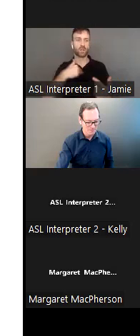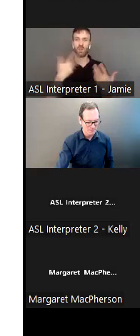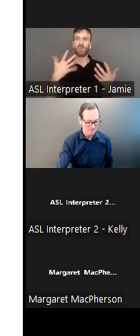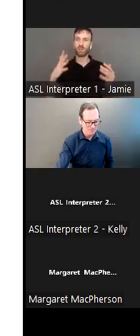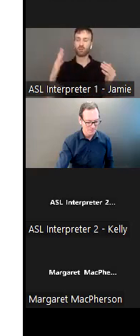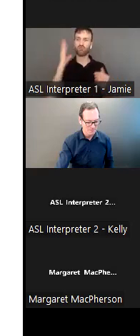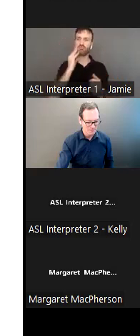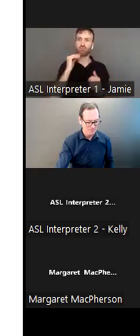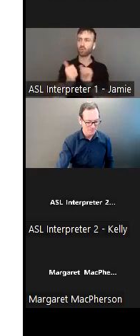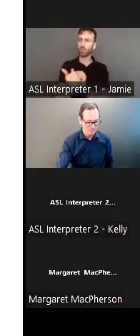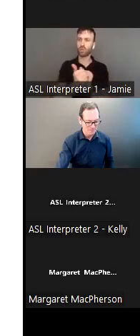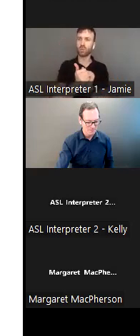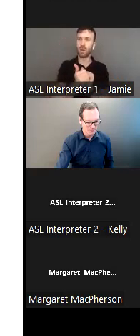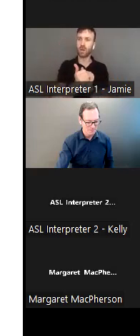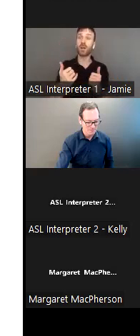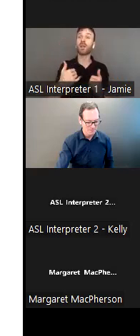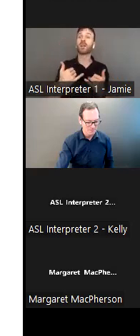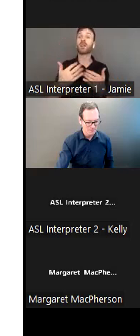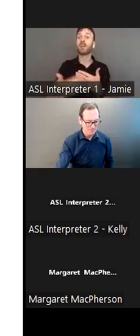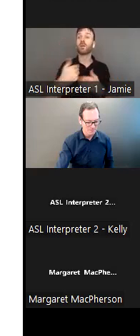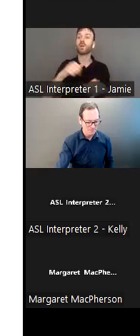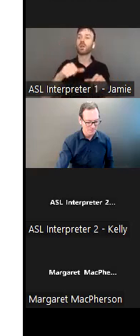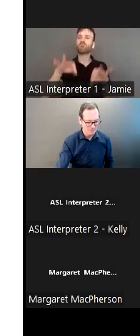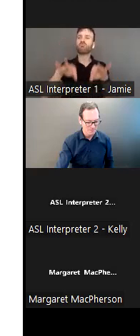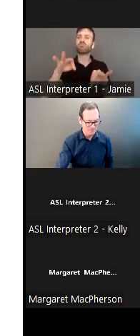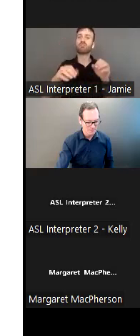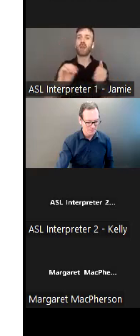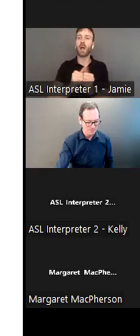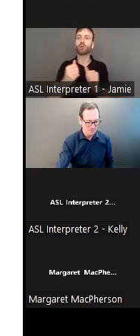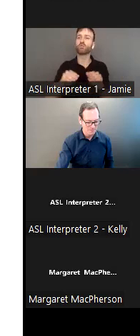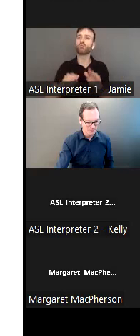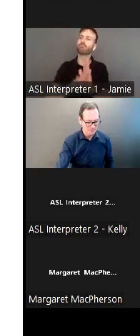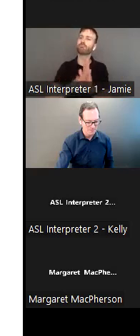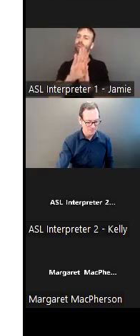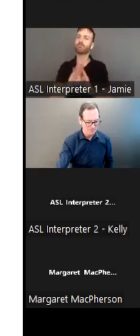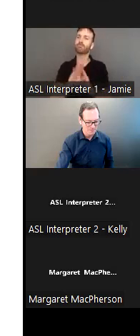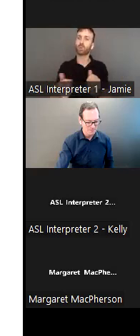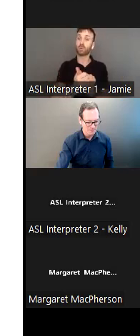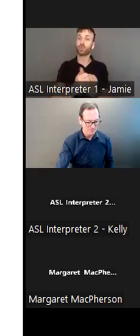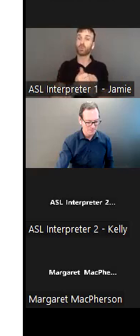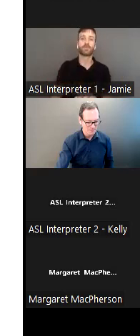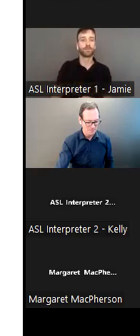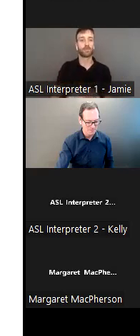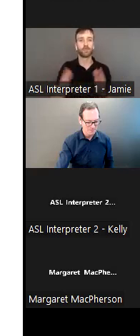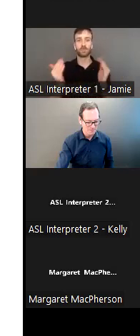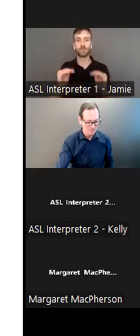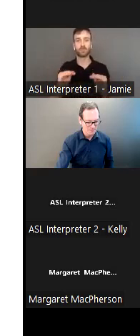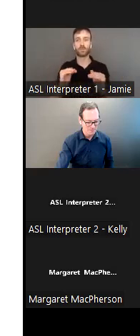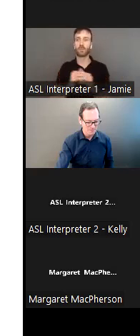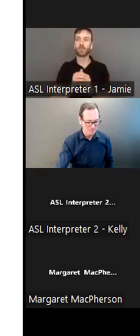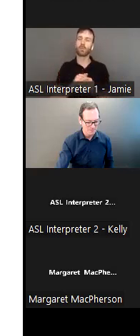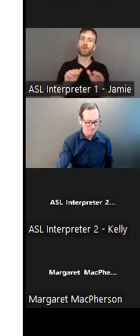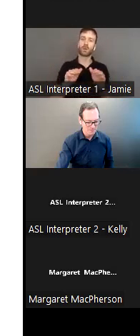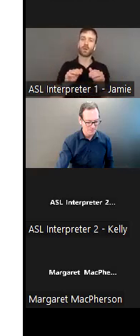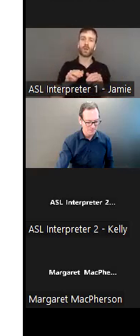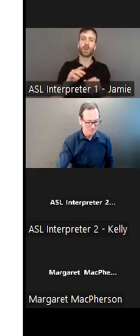together, and we need to find ways to thrive out of them together as well. And then the focus on really caring for carers,